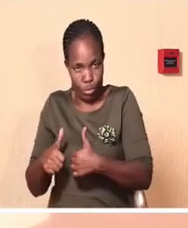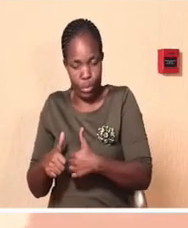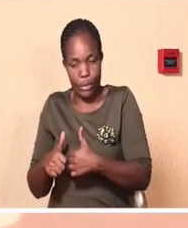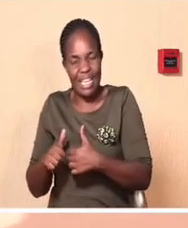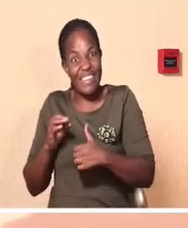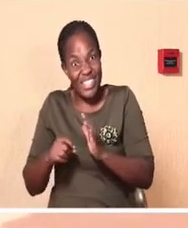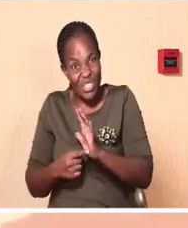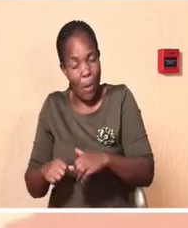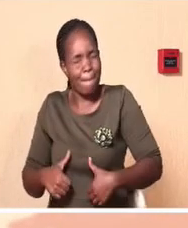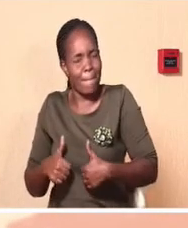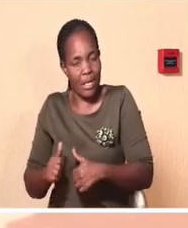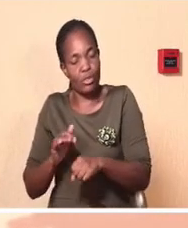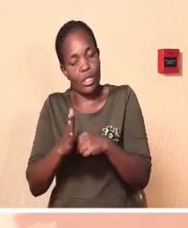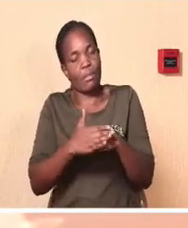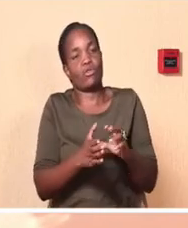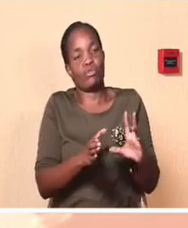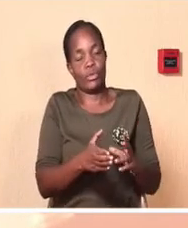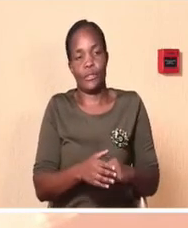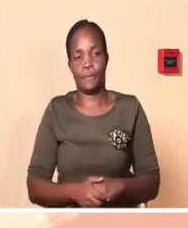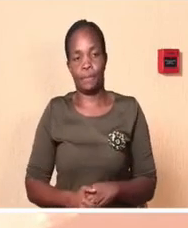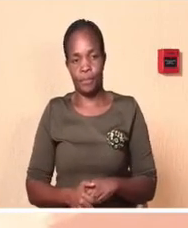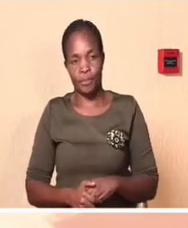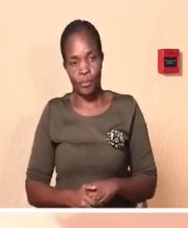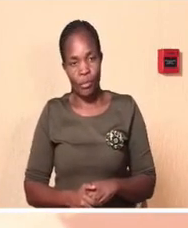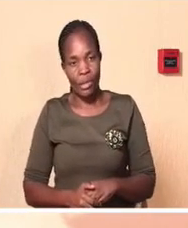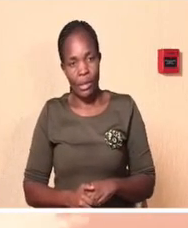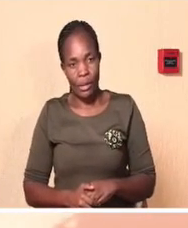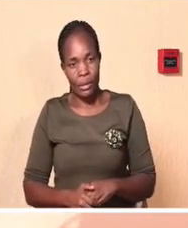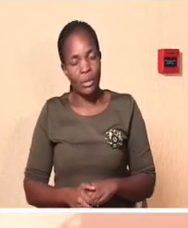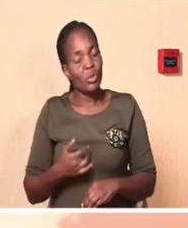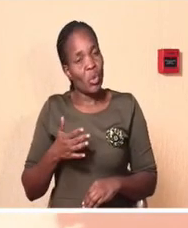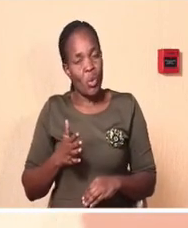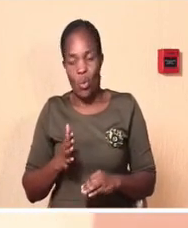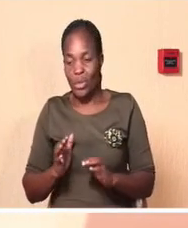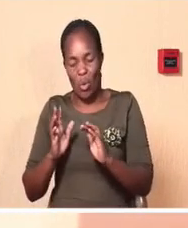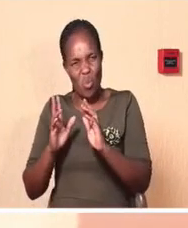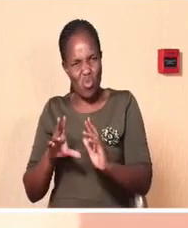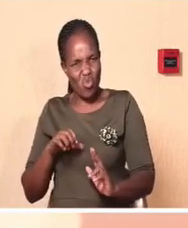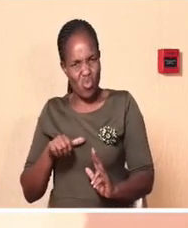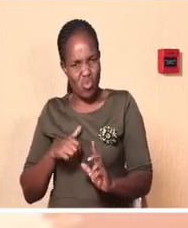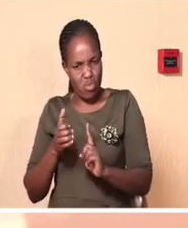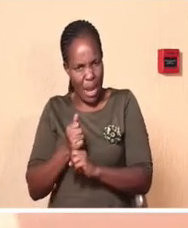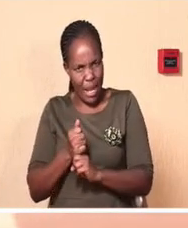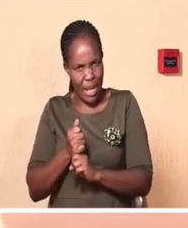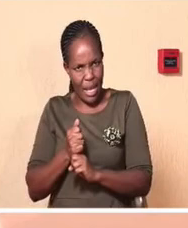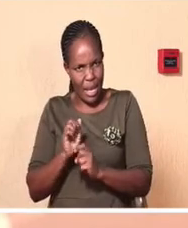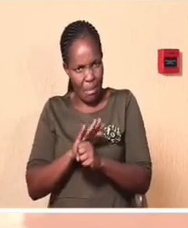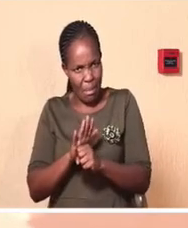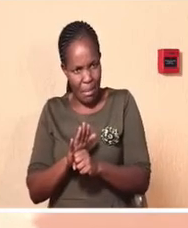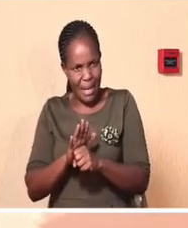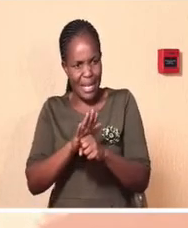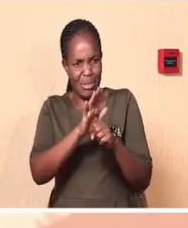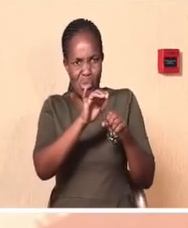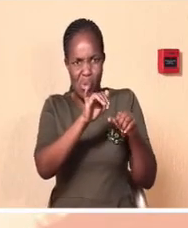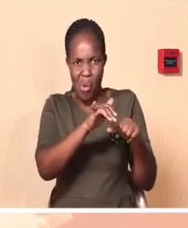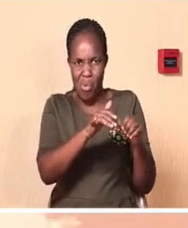Because once we get into the community, then we have exponential increases. They are not just 1, 2, 3, it's